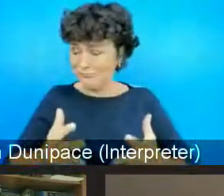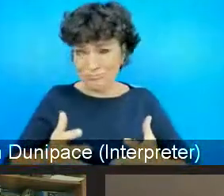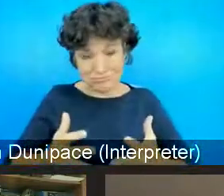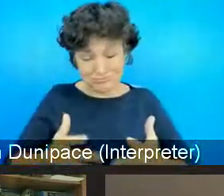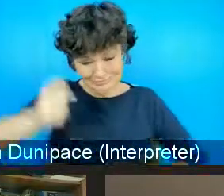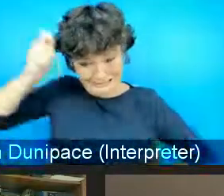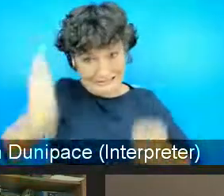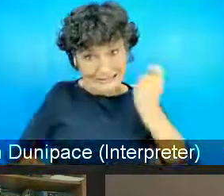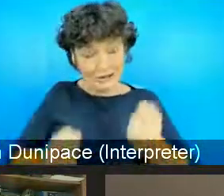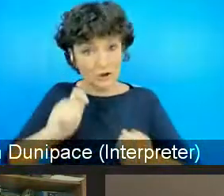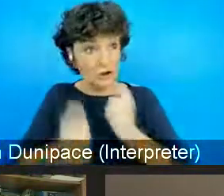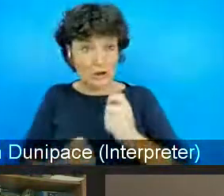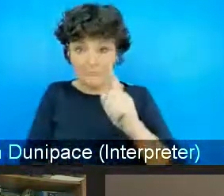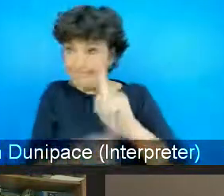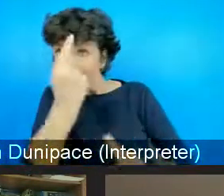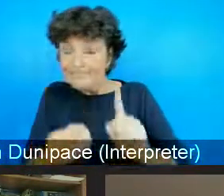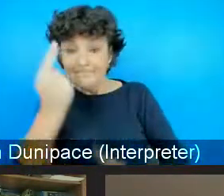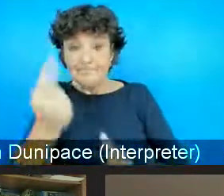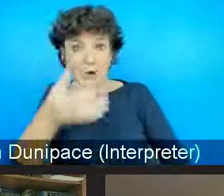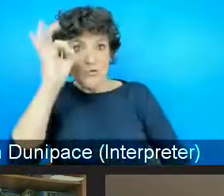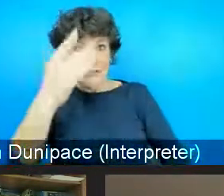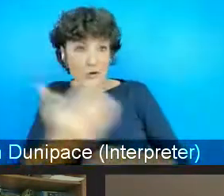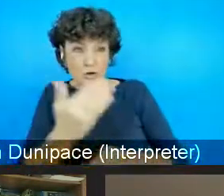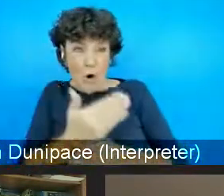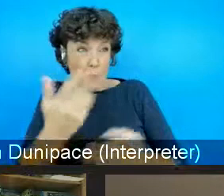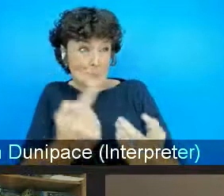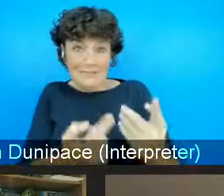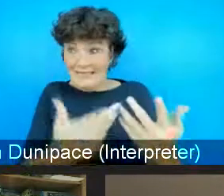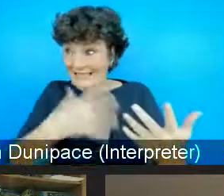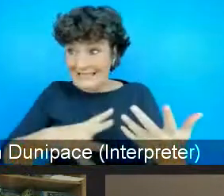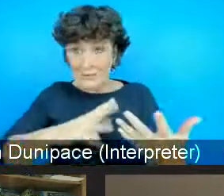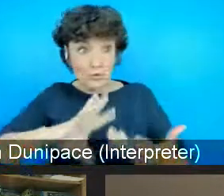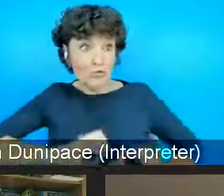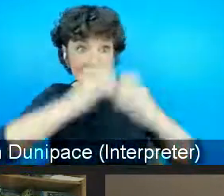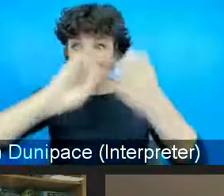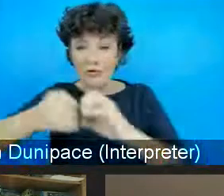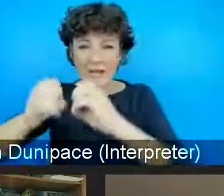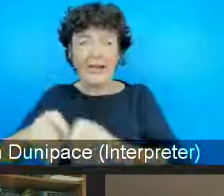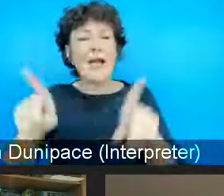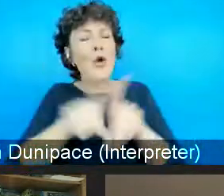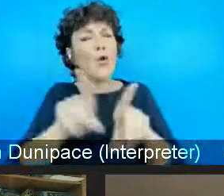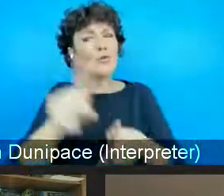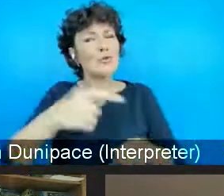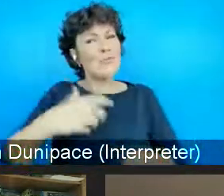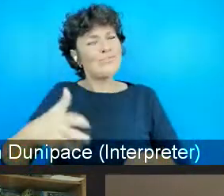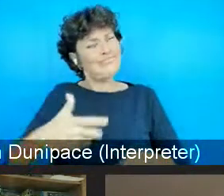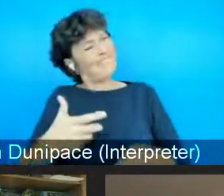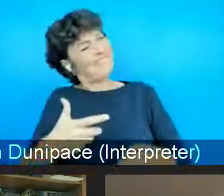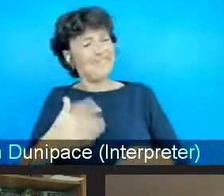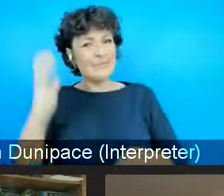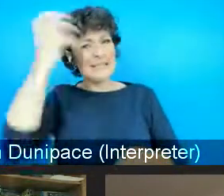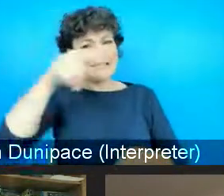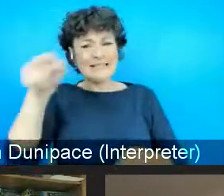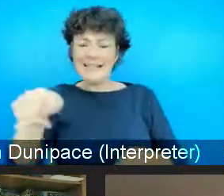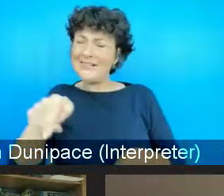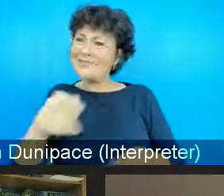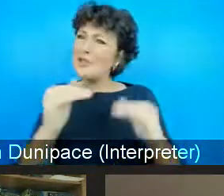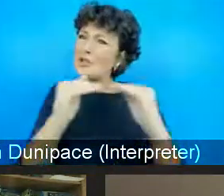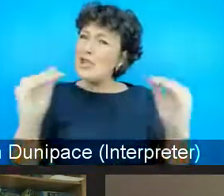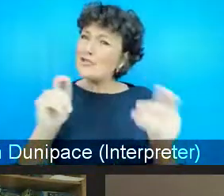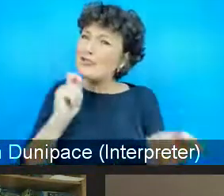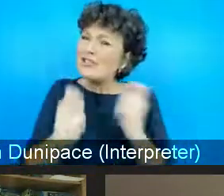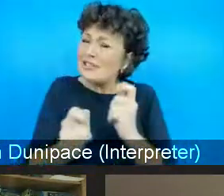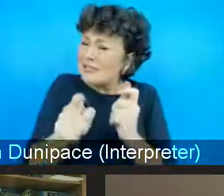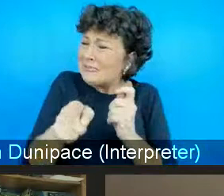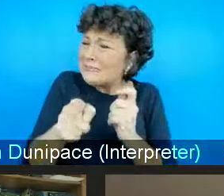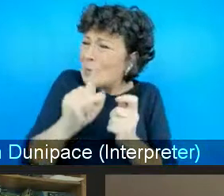raising concerns that that there is perhaps not enough detail on what a just transition actually means for Scotland. So if I can ask